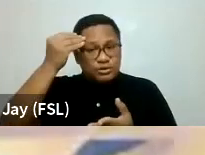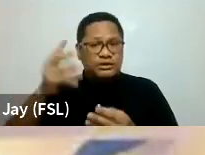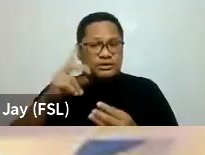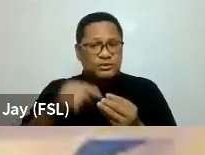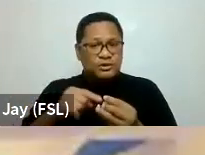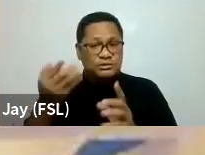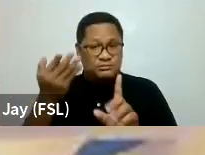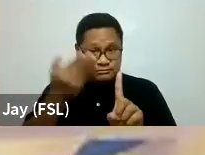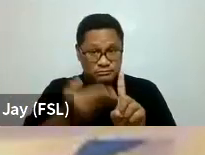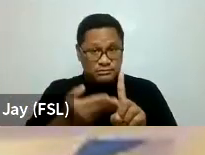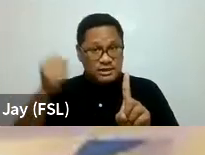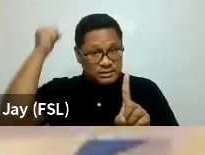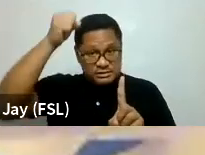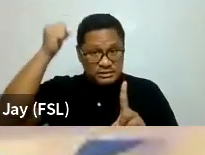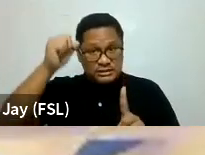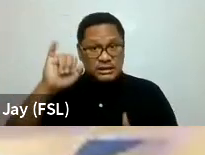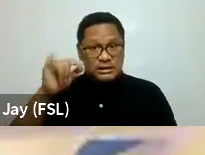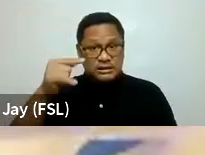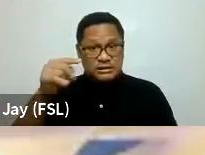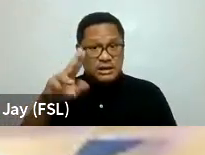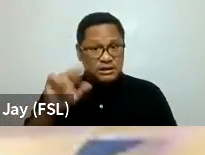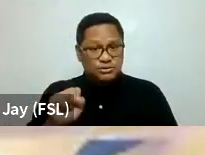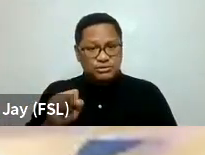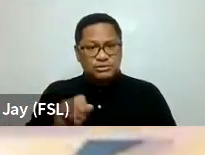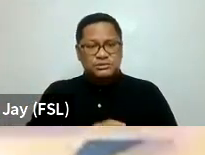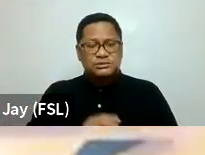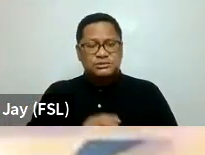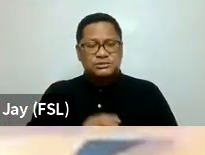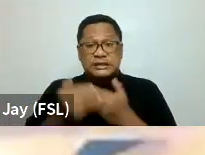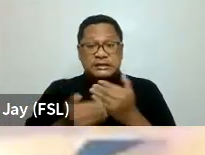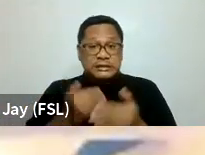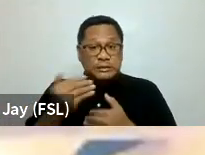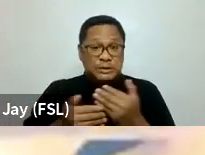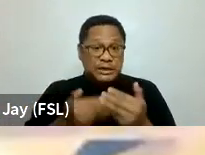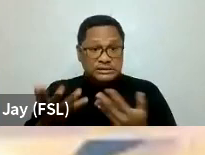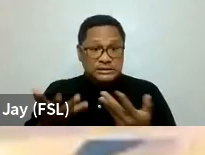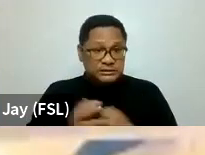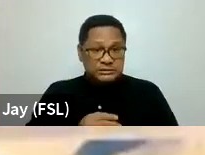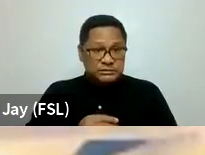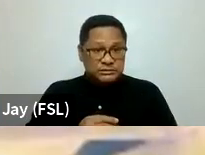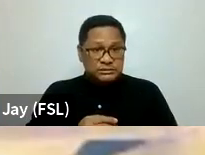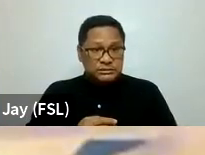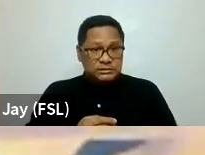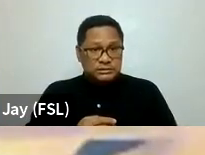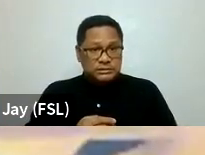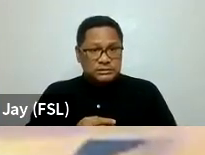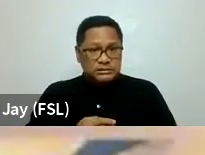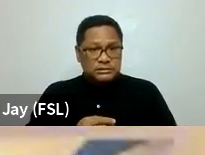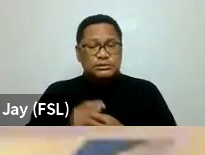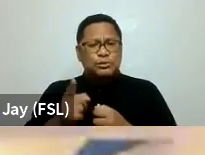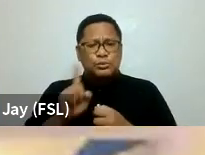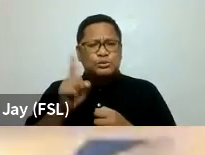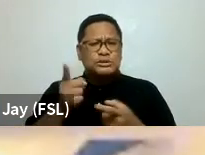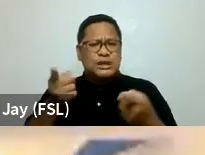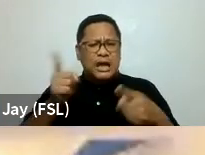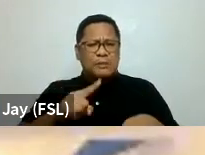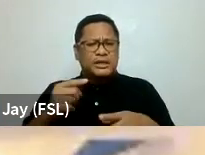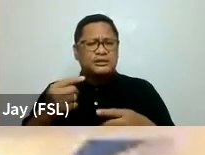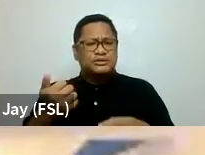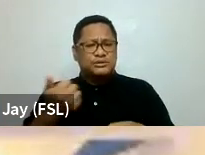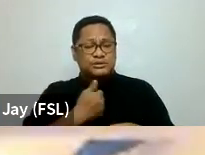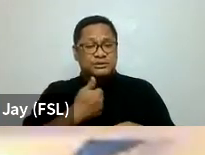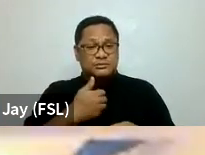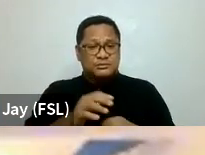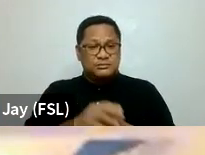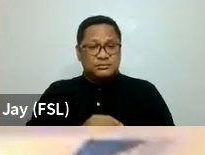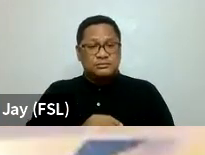Now, in the process, what was happening to you? Well, to